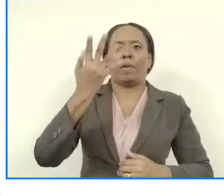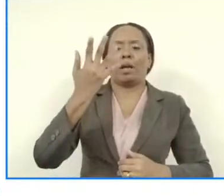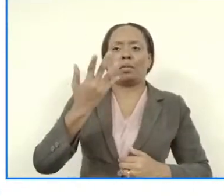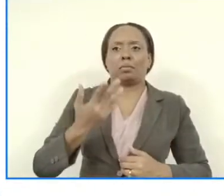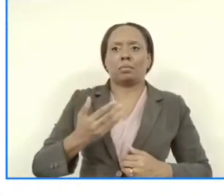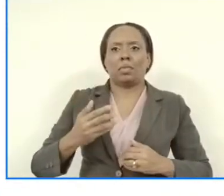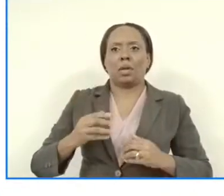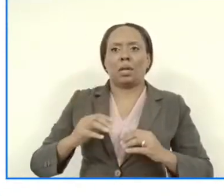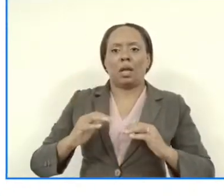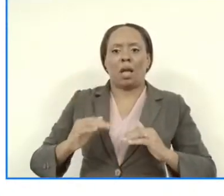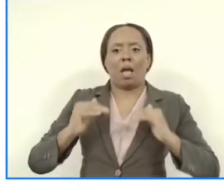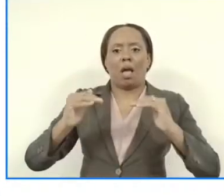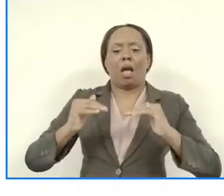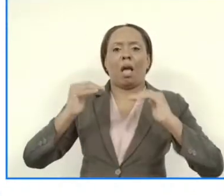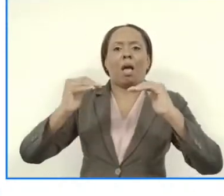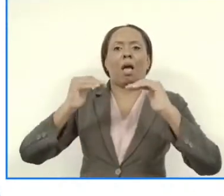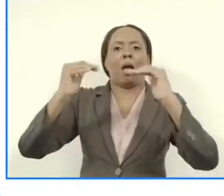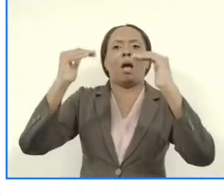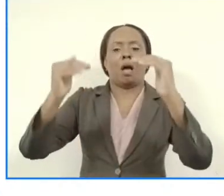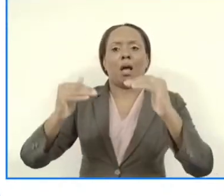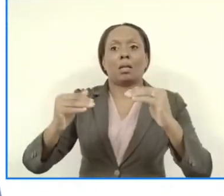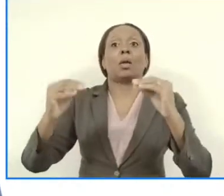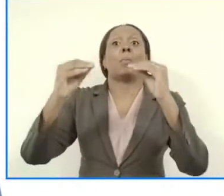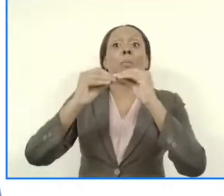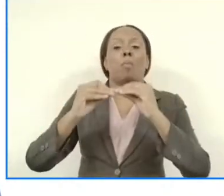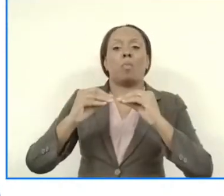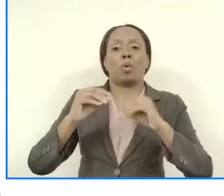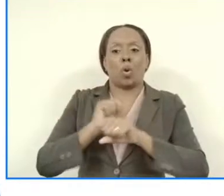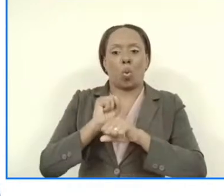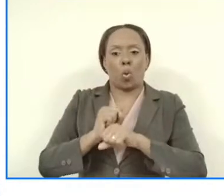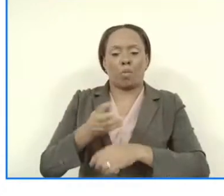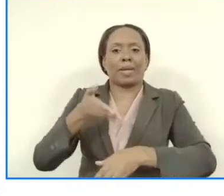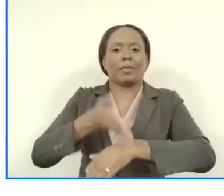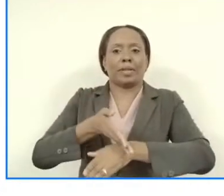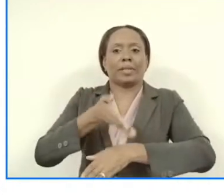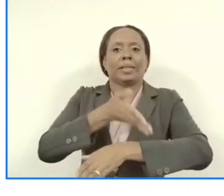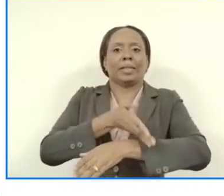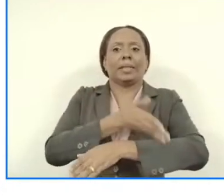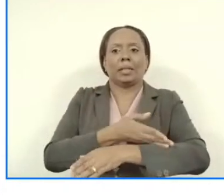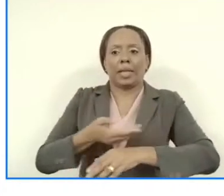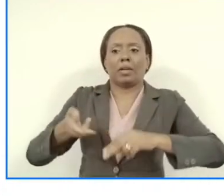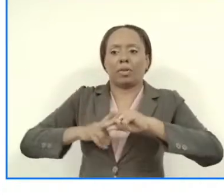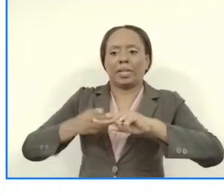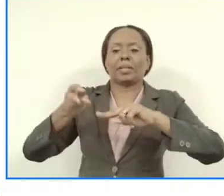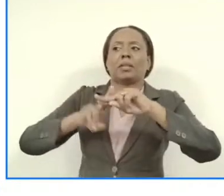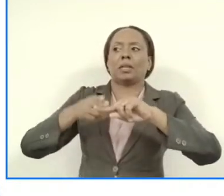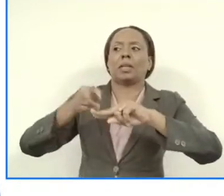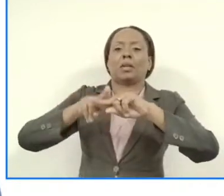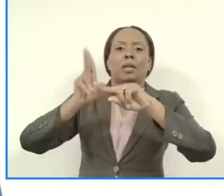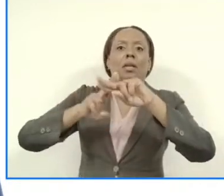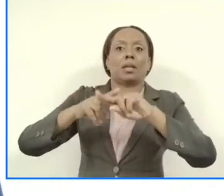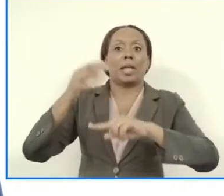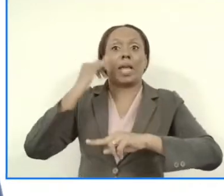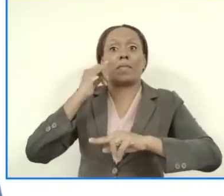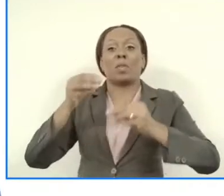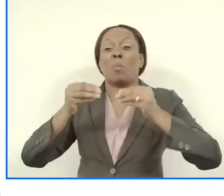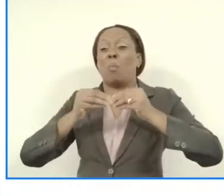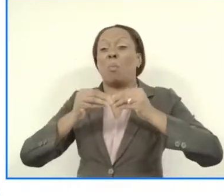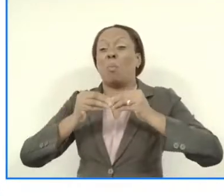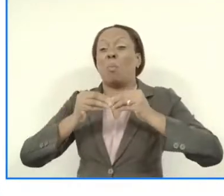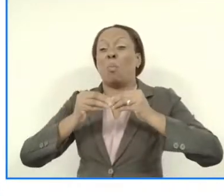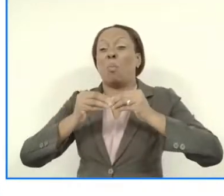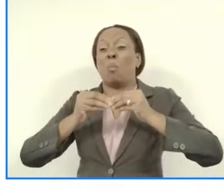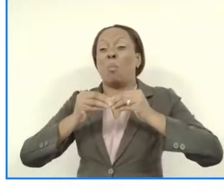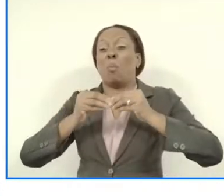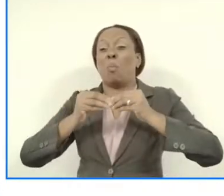The amount of work required would be more significant. There's no way we would be, where we are in terms of the restoration had it been a more severe